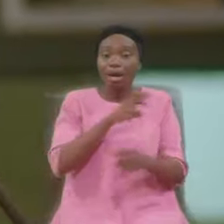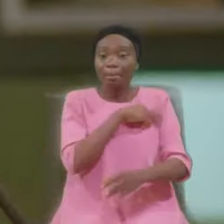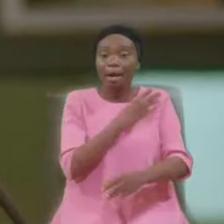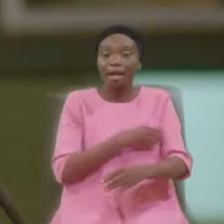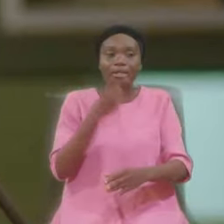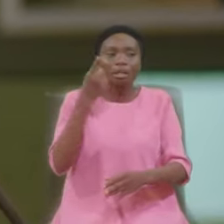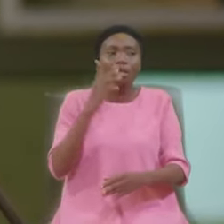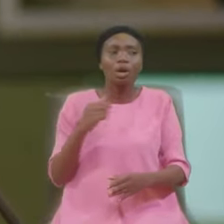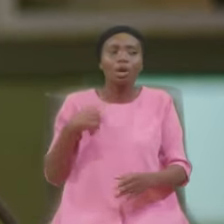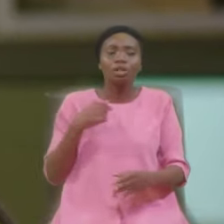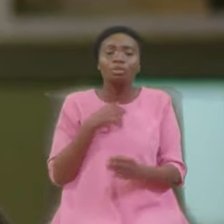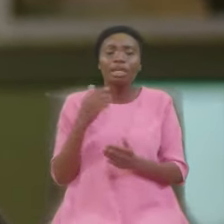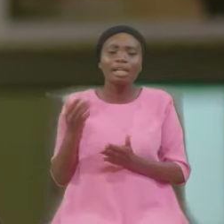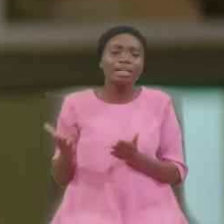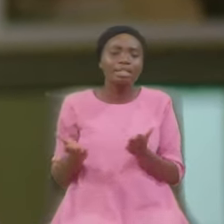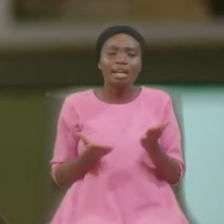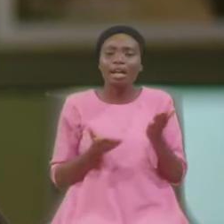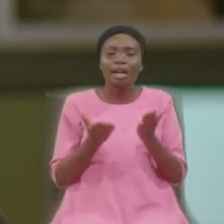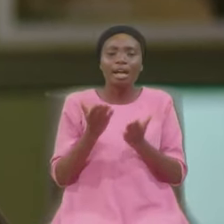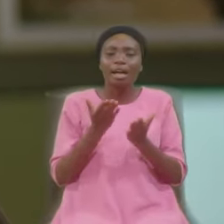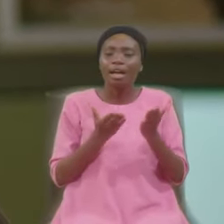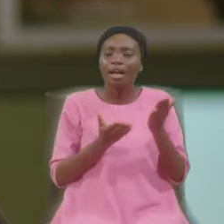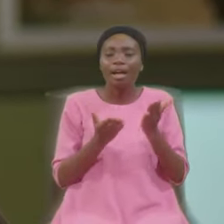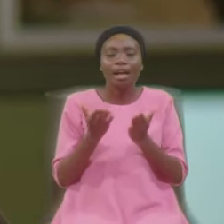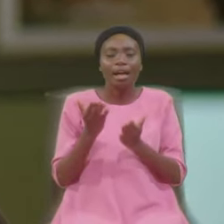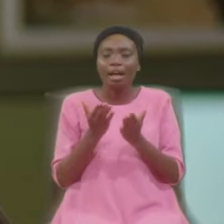serve! What a mighty God we serve!